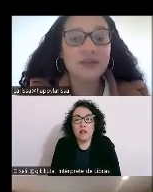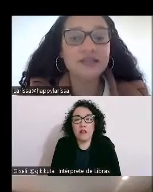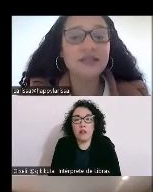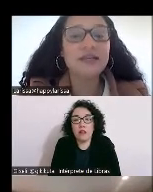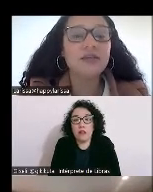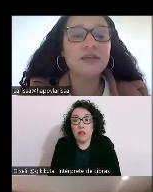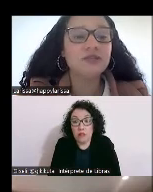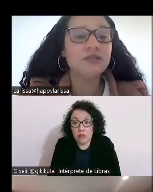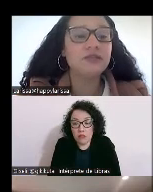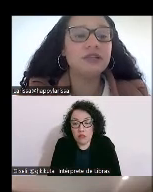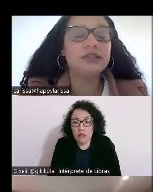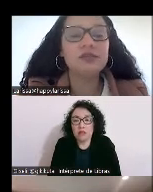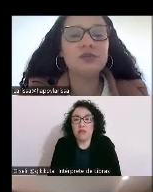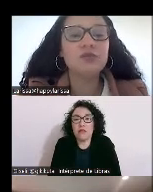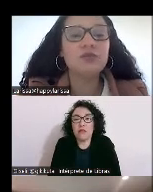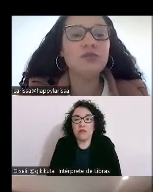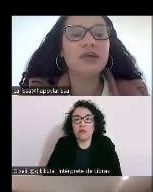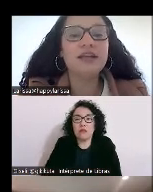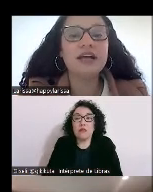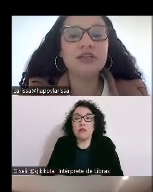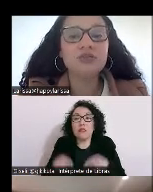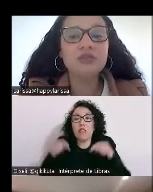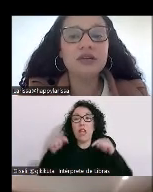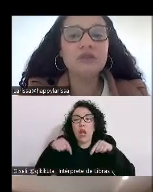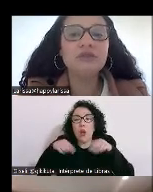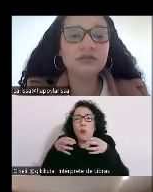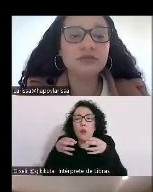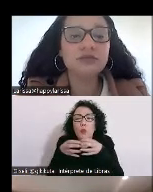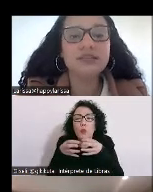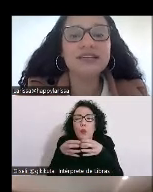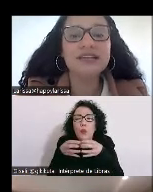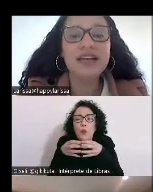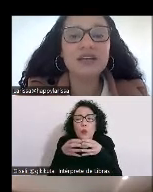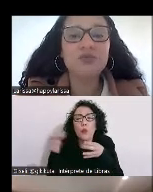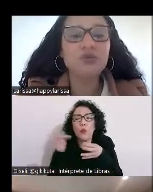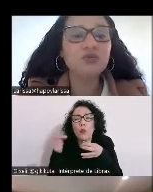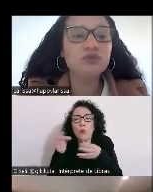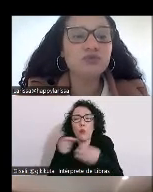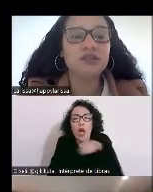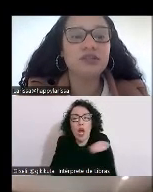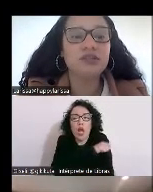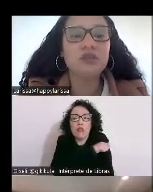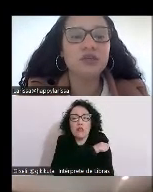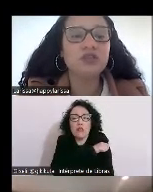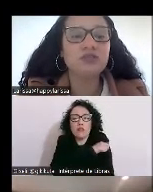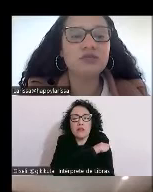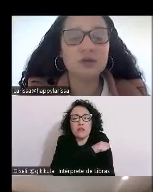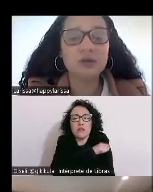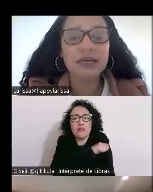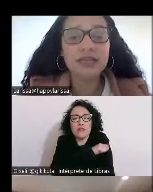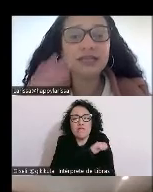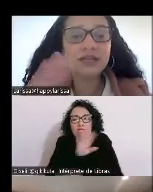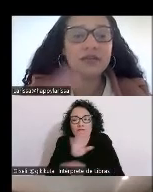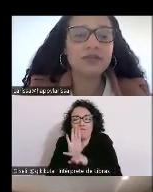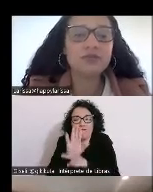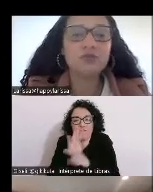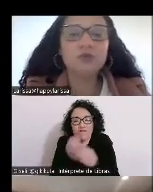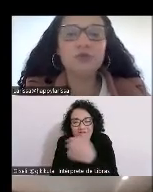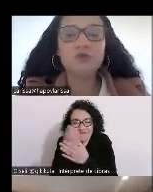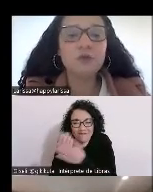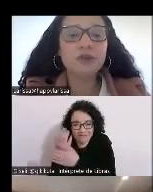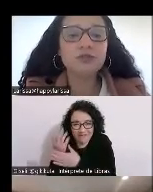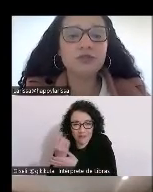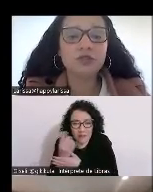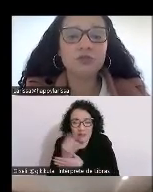Então, aqui ele está mostrando que nesse grupo ele ajuda os alunos a criarem produtos que tenham instrução. E na imagem nós